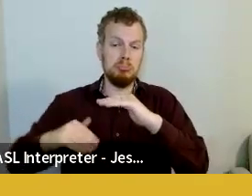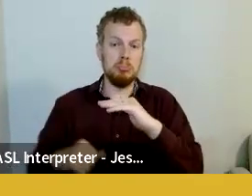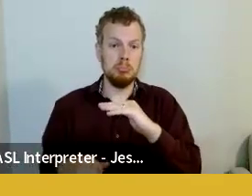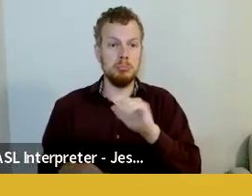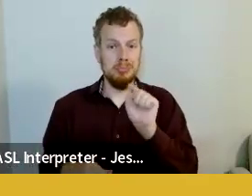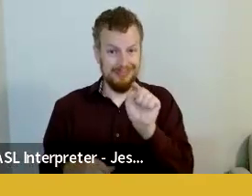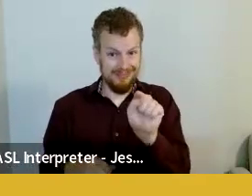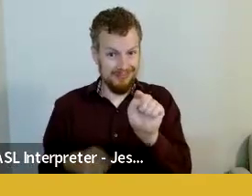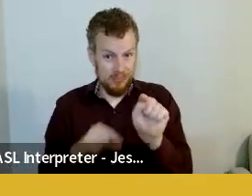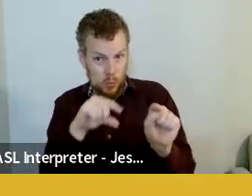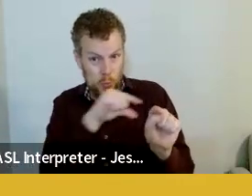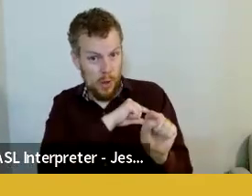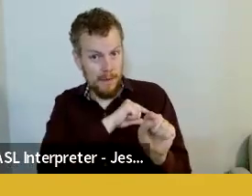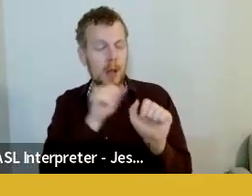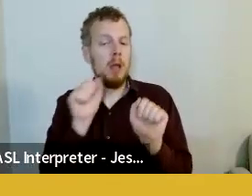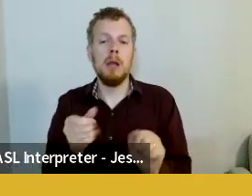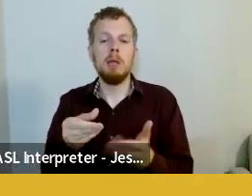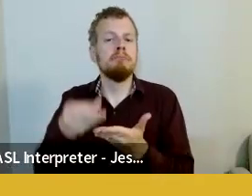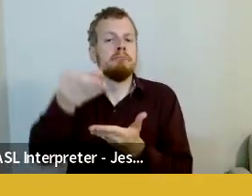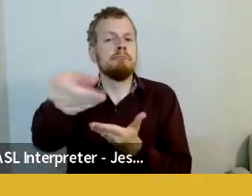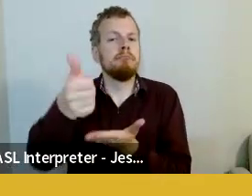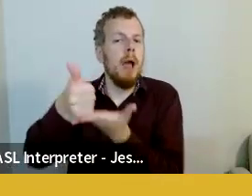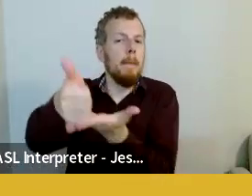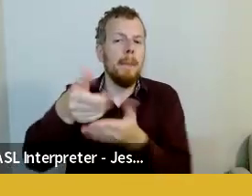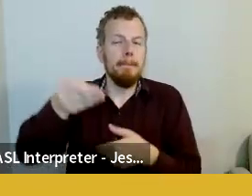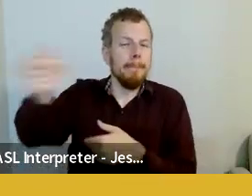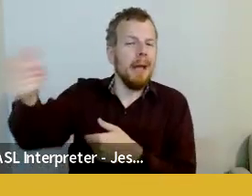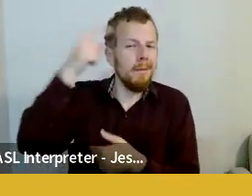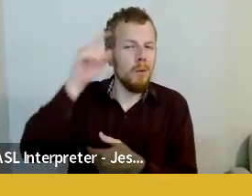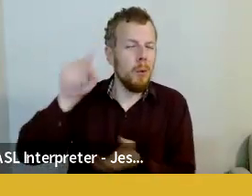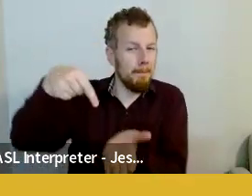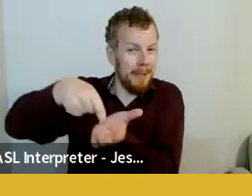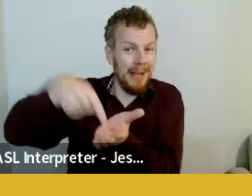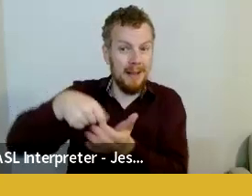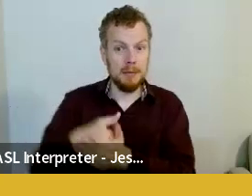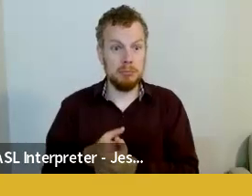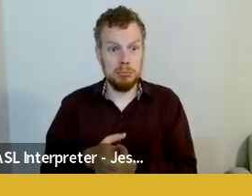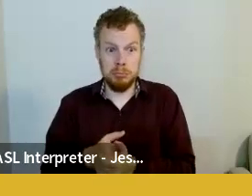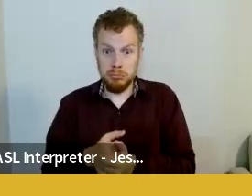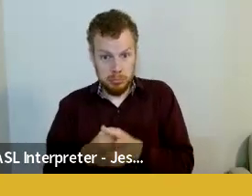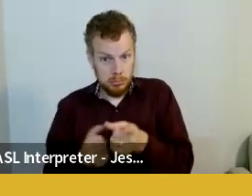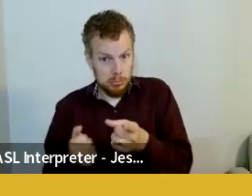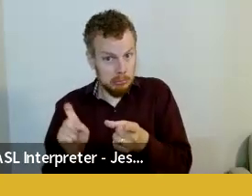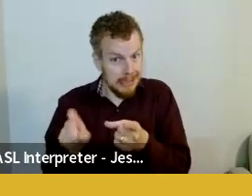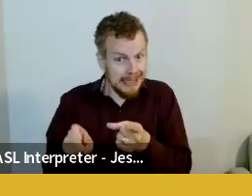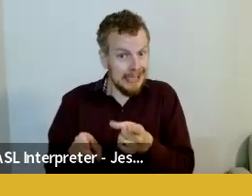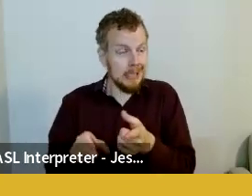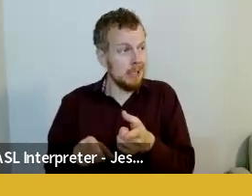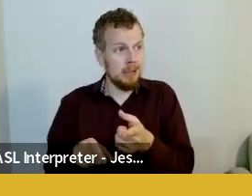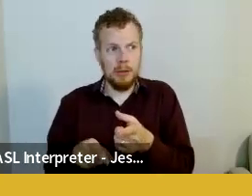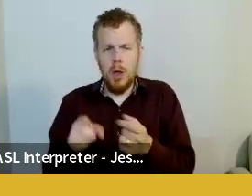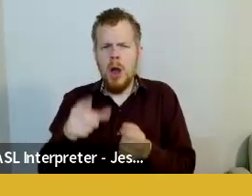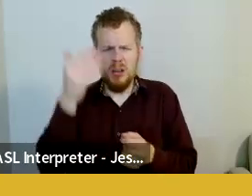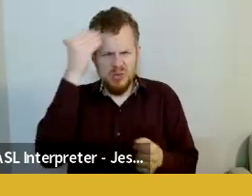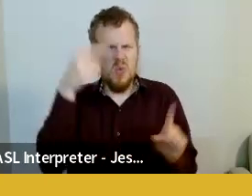individuals who qualify for it, essentially just to help pay for energy bills. If this is something that benefits you, or you know someone who can benefit